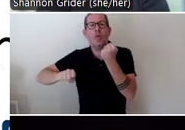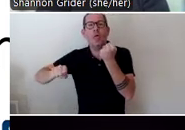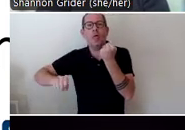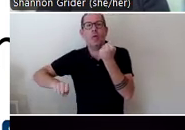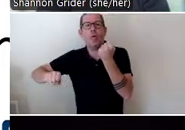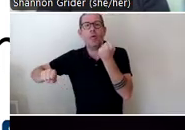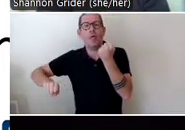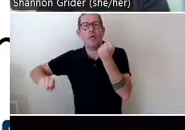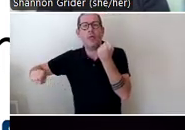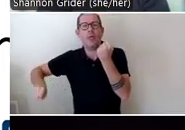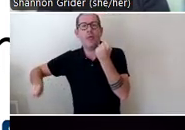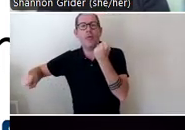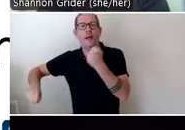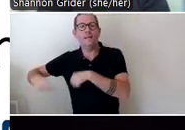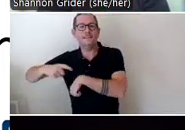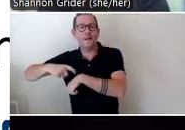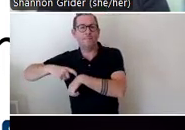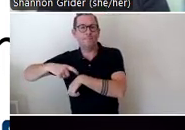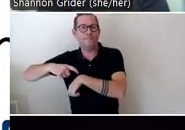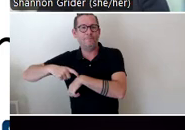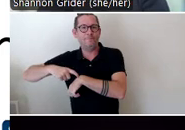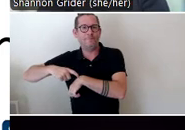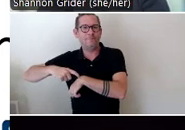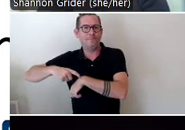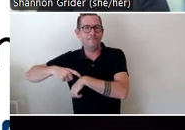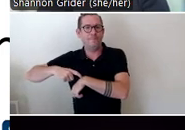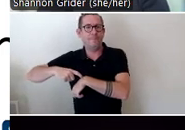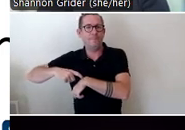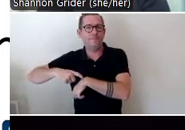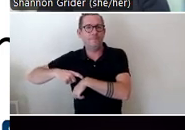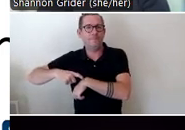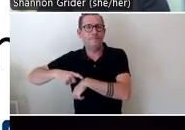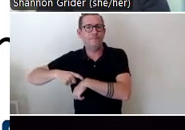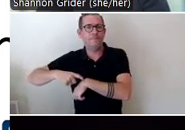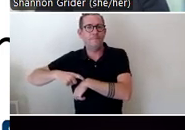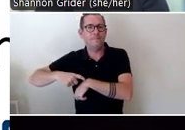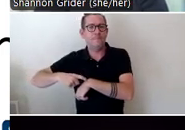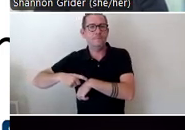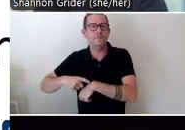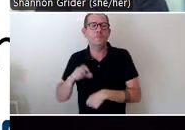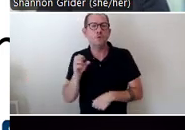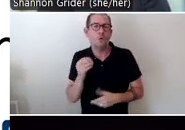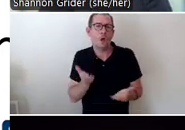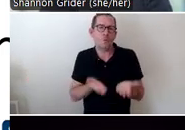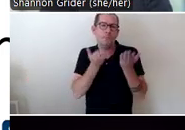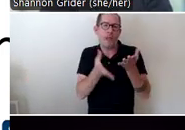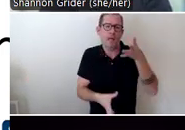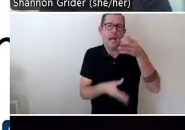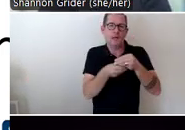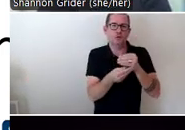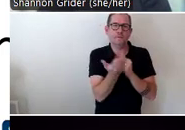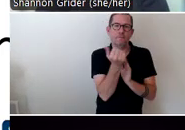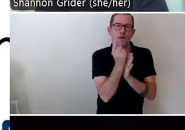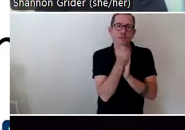do, okay, we're at 10 o'clock and the interpreter shows up right at 10 o'clock, there may be a slight delay in getting everything set up, getting the person moved